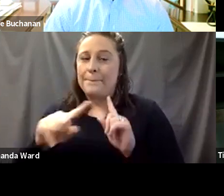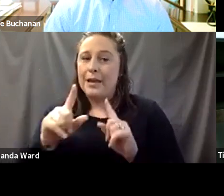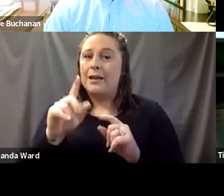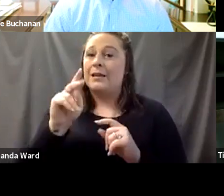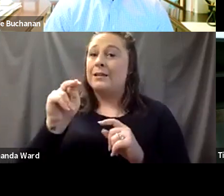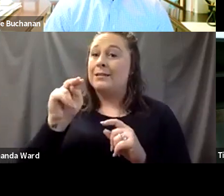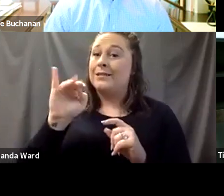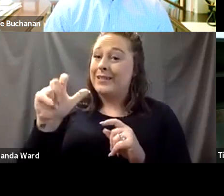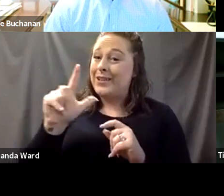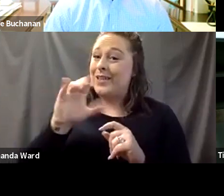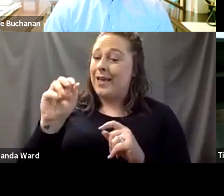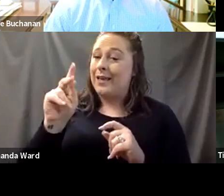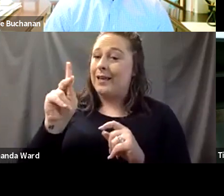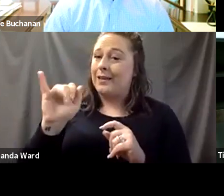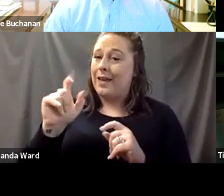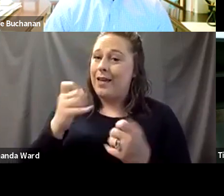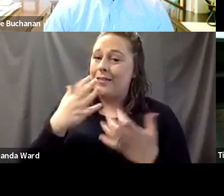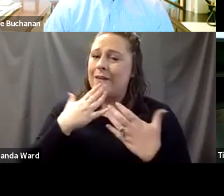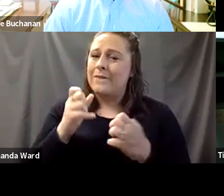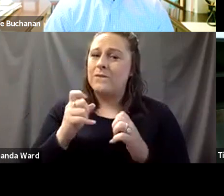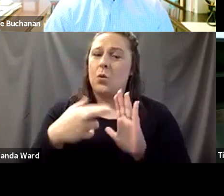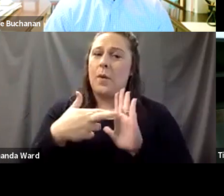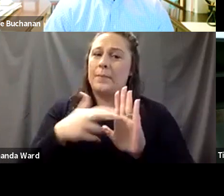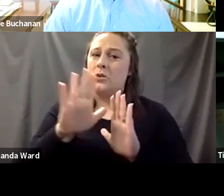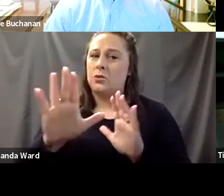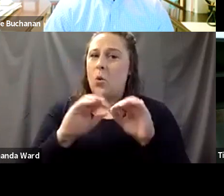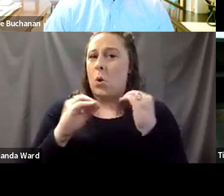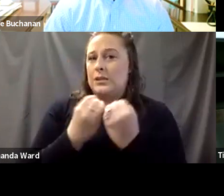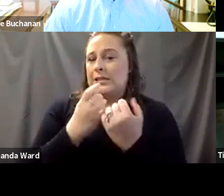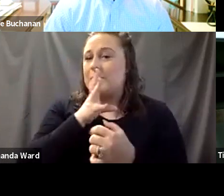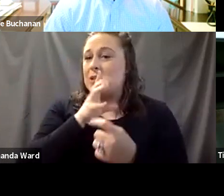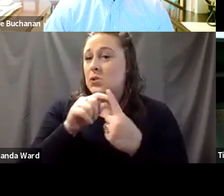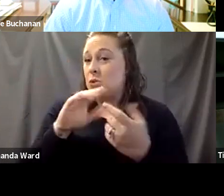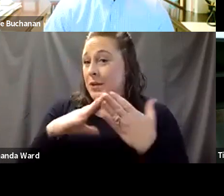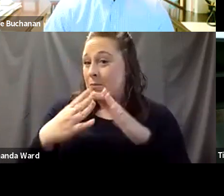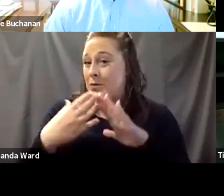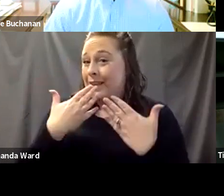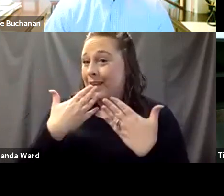both for representing your organizations and speaking to the community. Thank you everyone for your